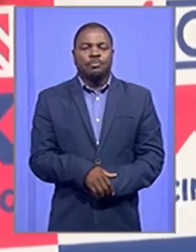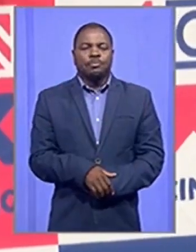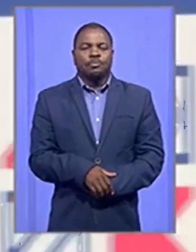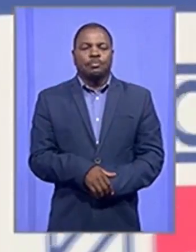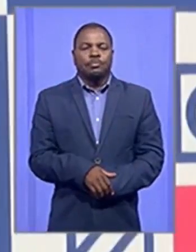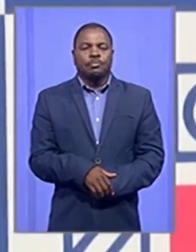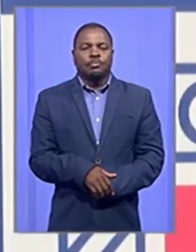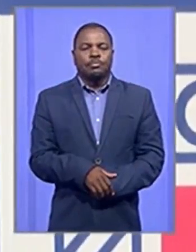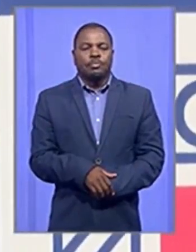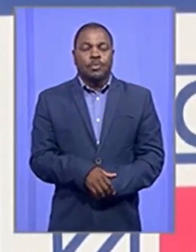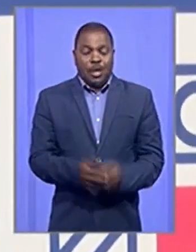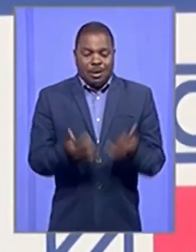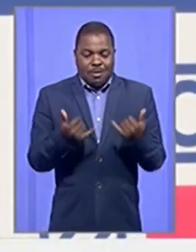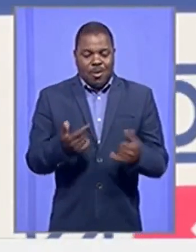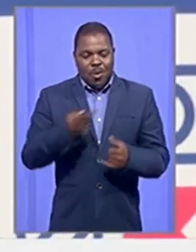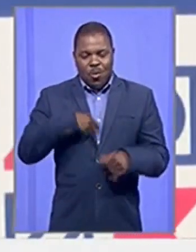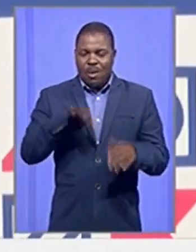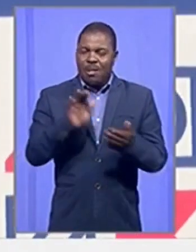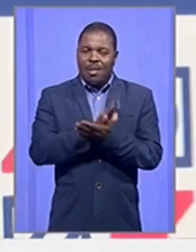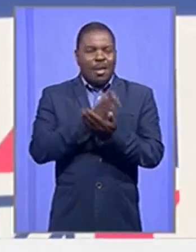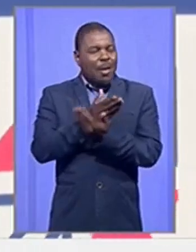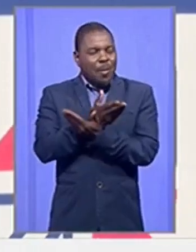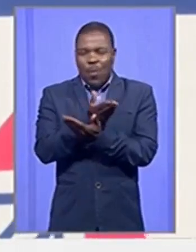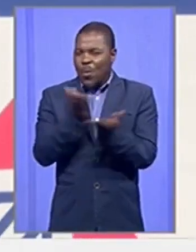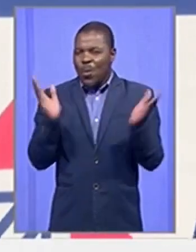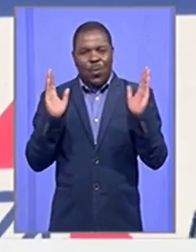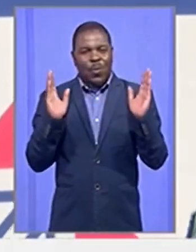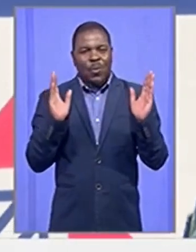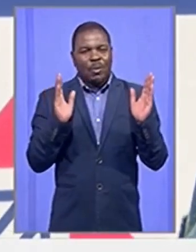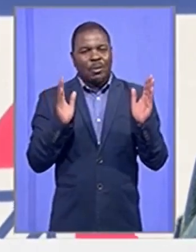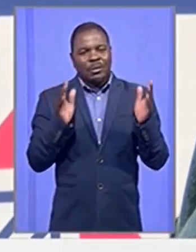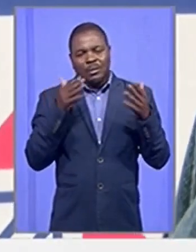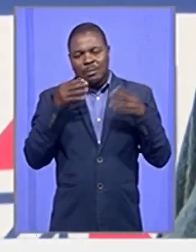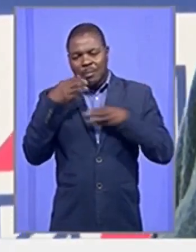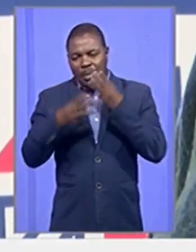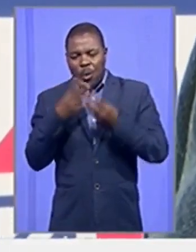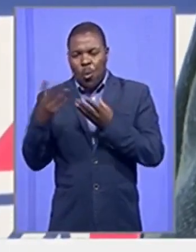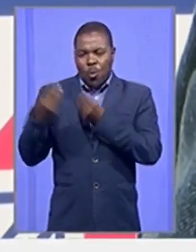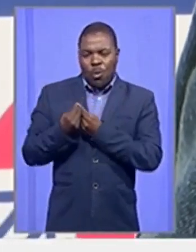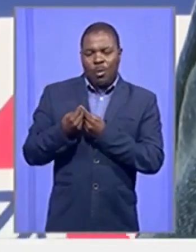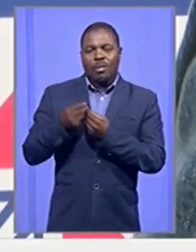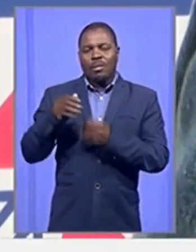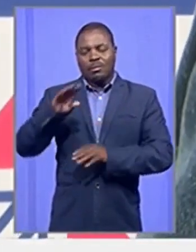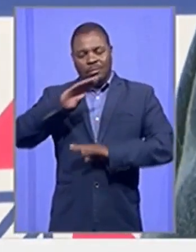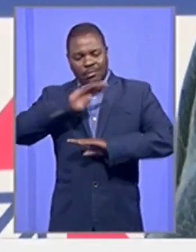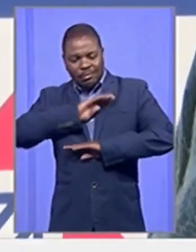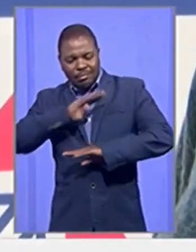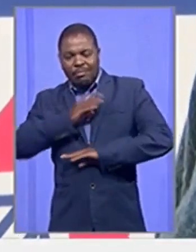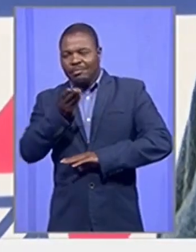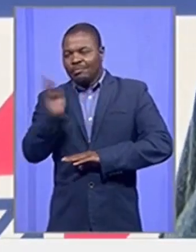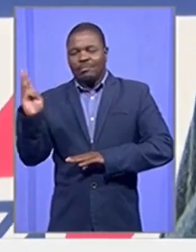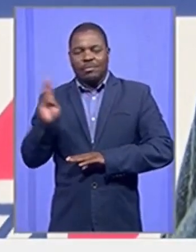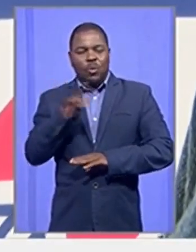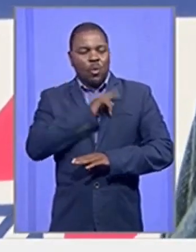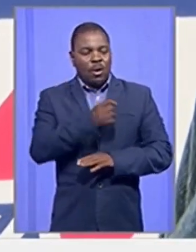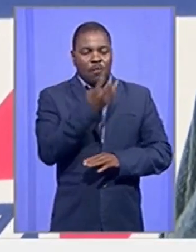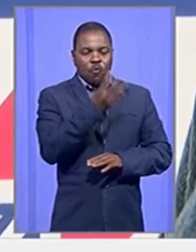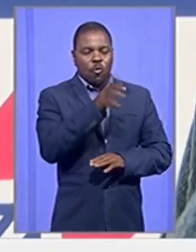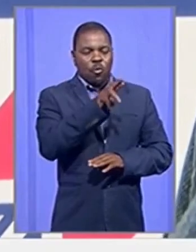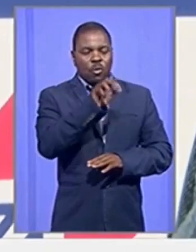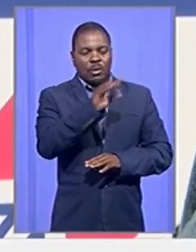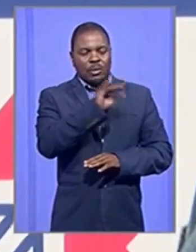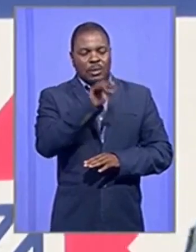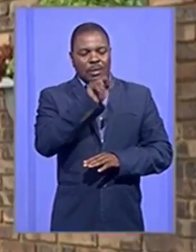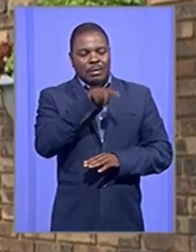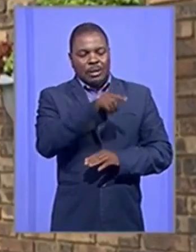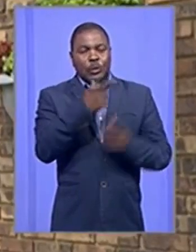horse racing ka se kurena ke thabile ka ofela le batho ba re sebetsana le bona ba khotsofetse go 2024 racing ya